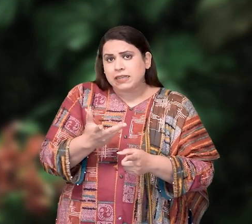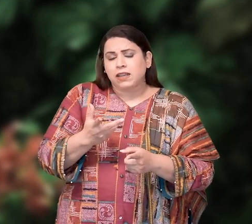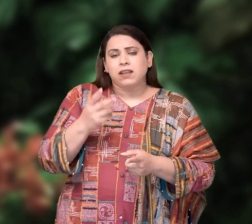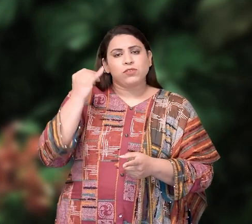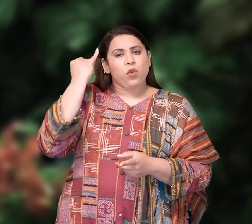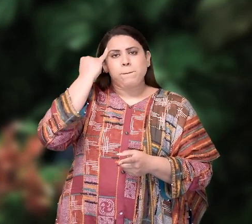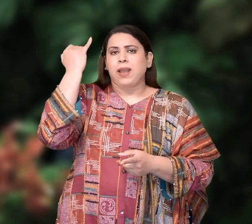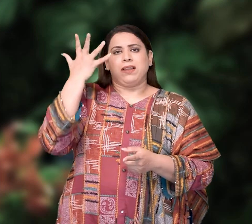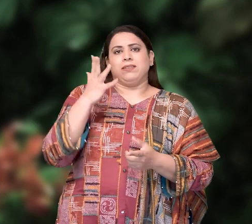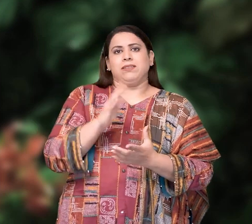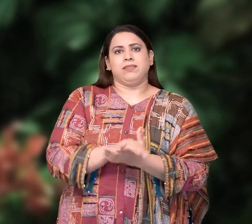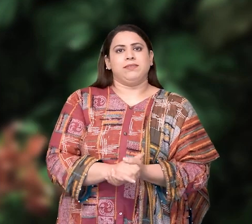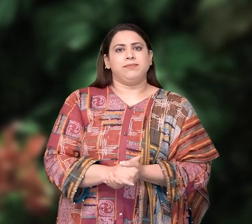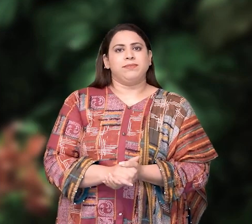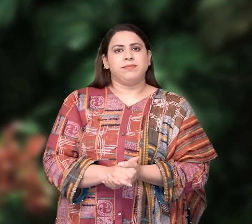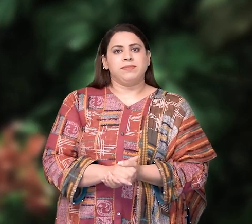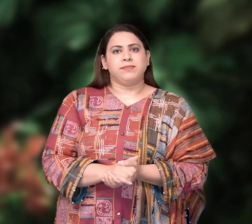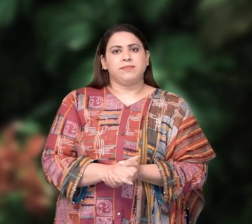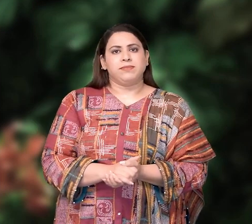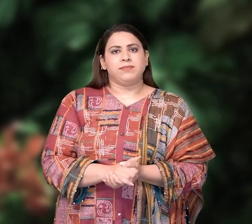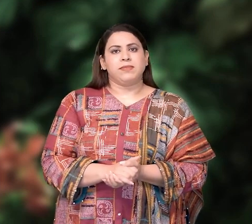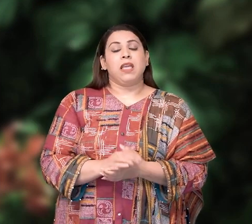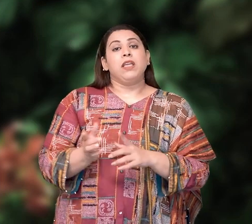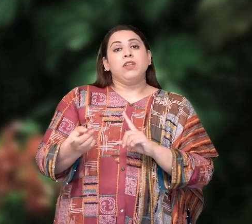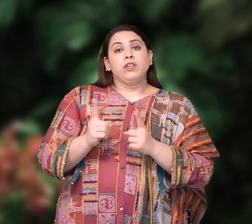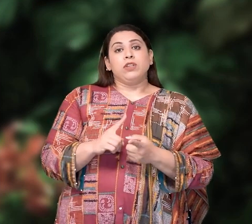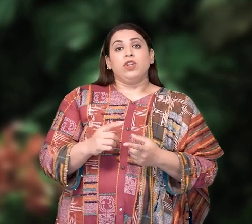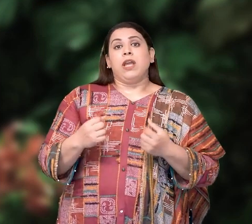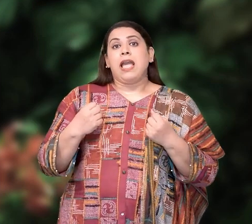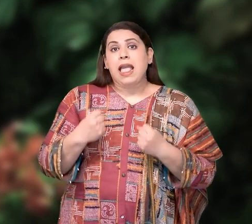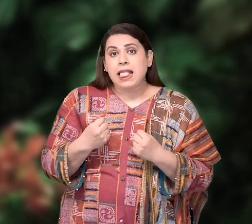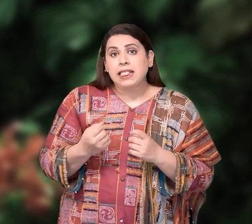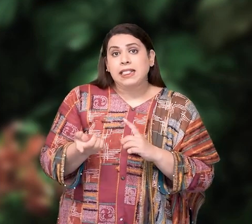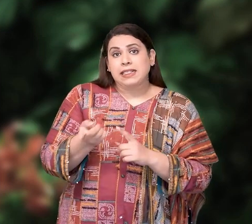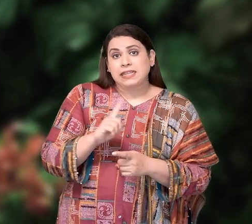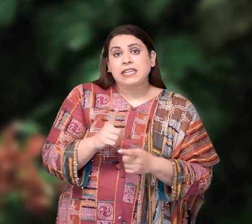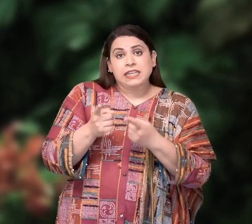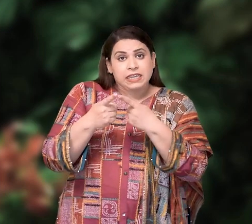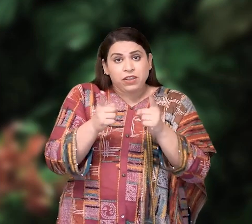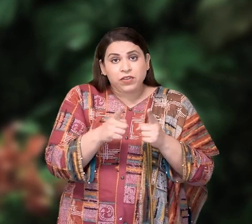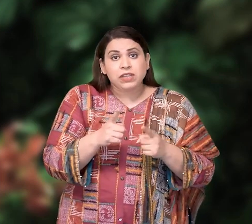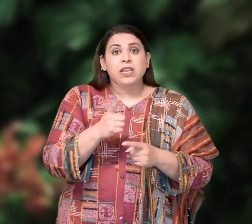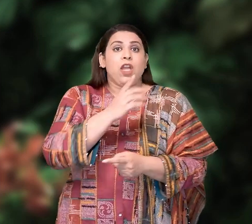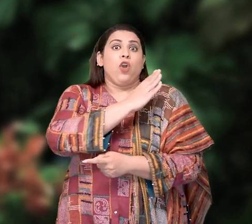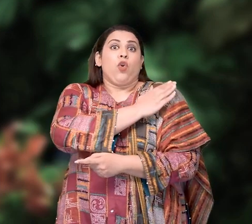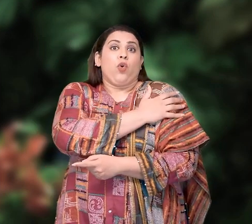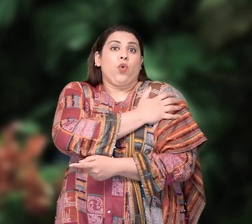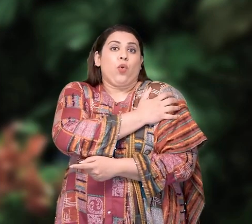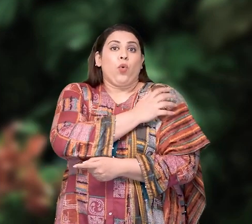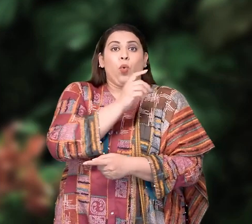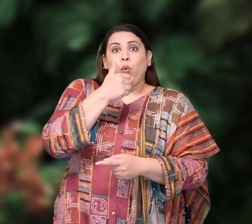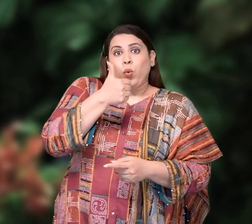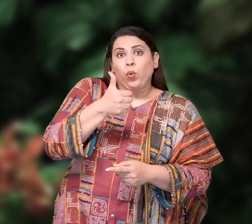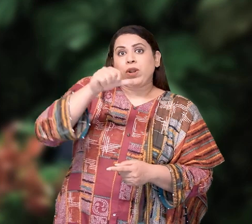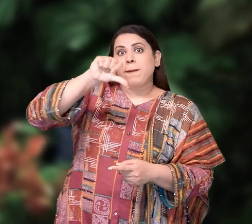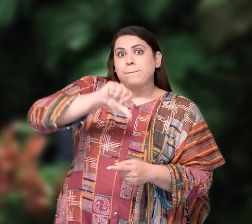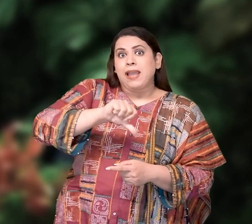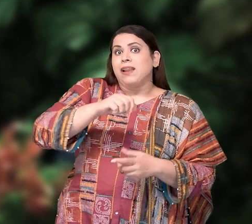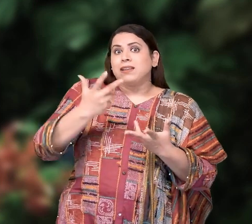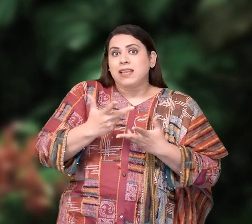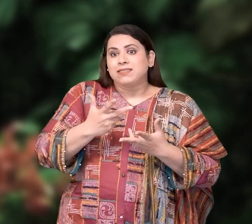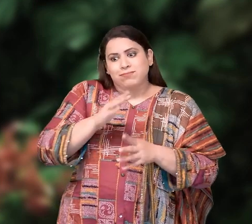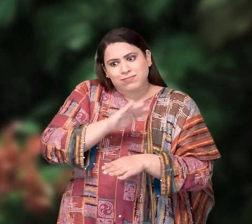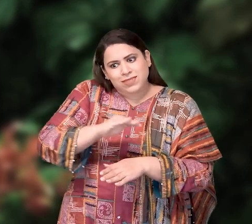imagine. So we helped them differentiate between what a good touch and a bad touch is, what